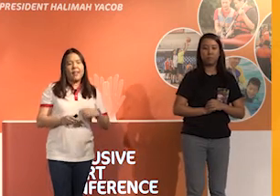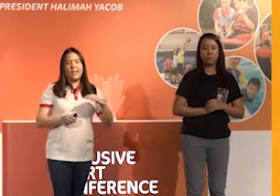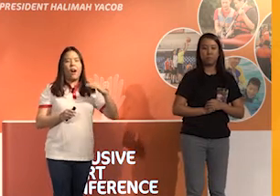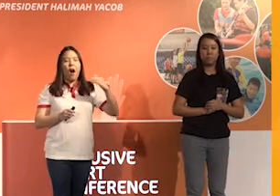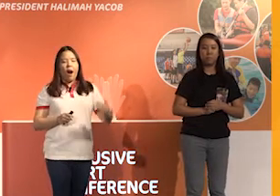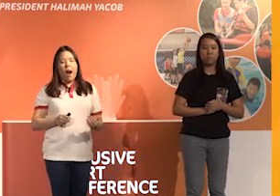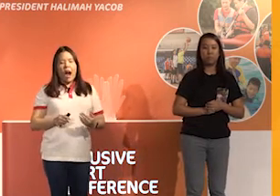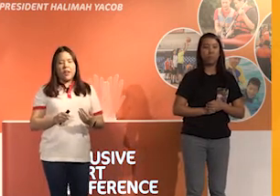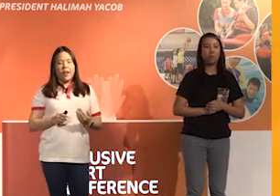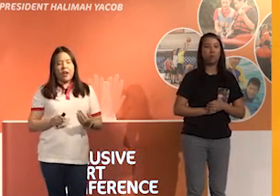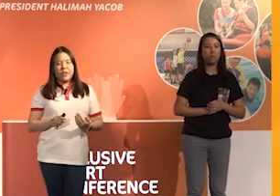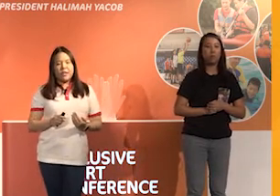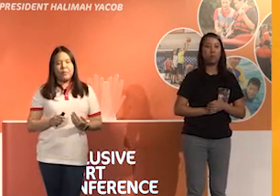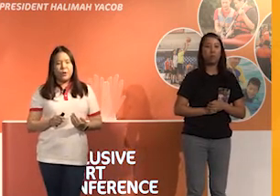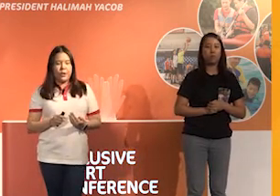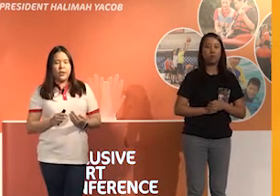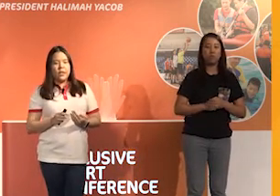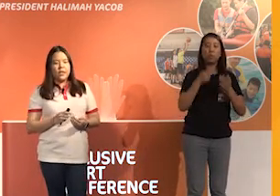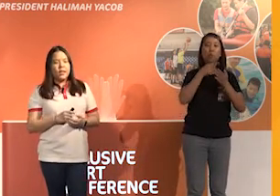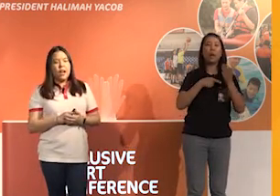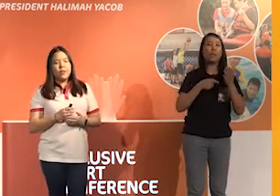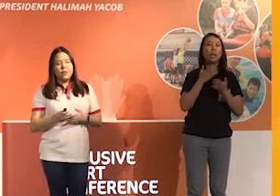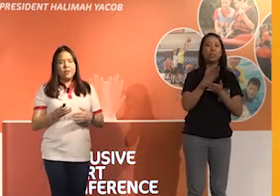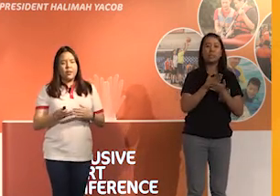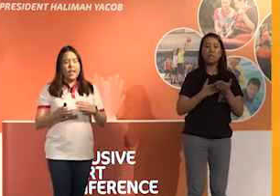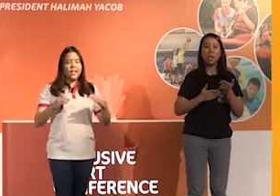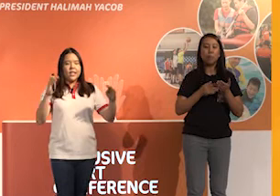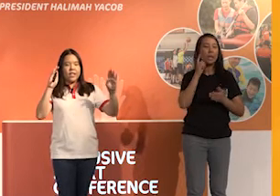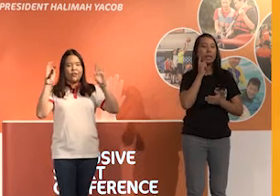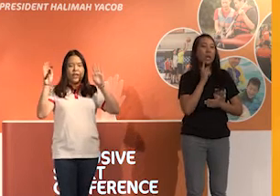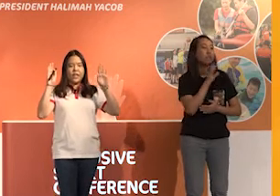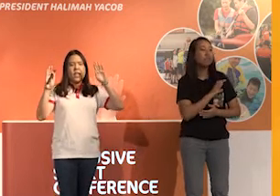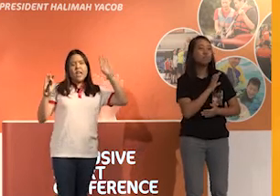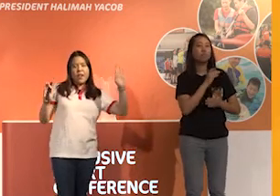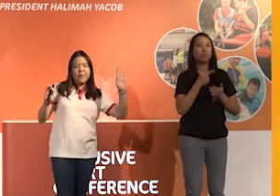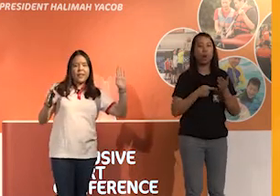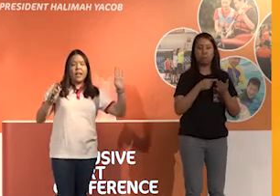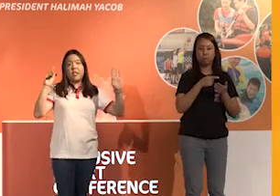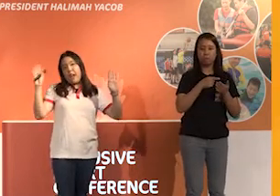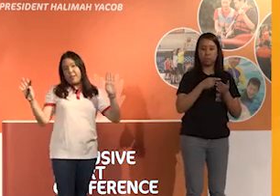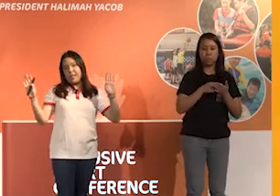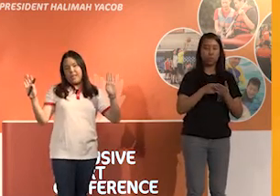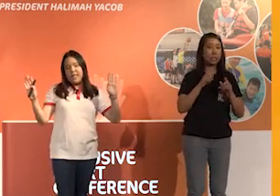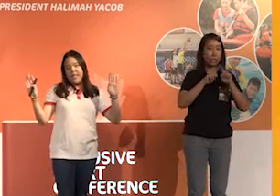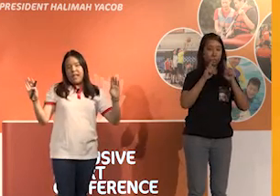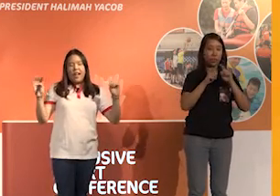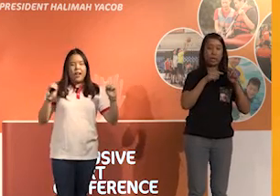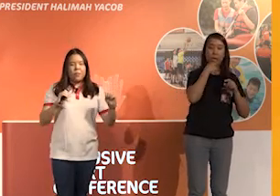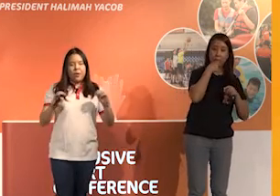What are the I will put you can do the difference hearing person and deaf